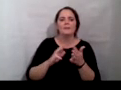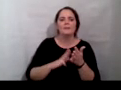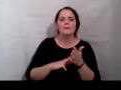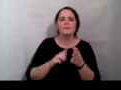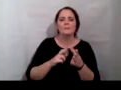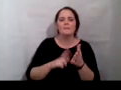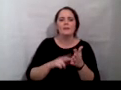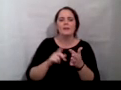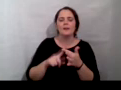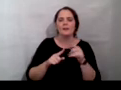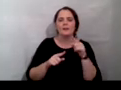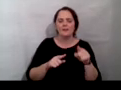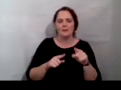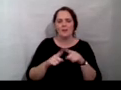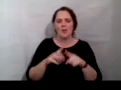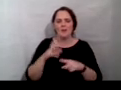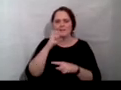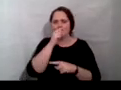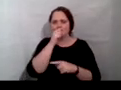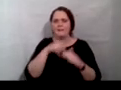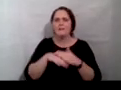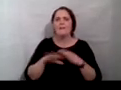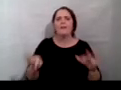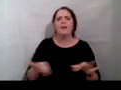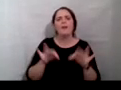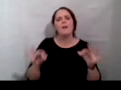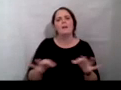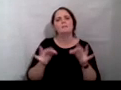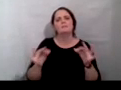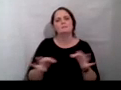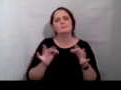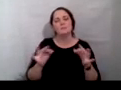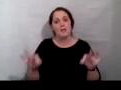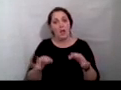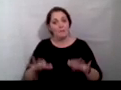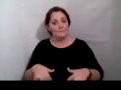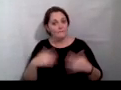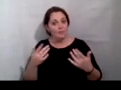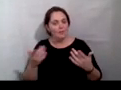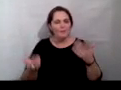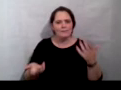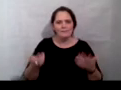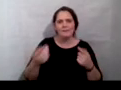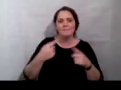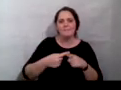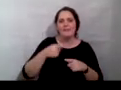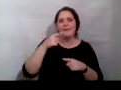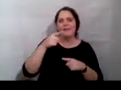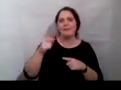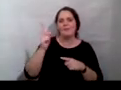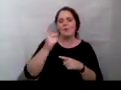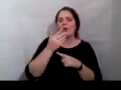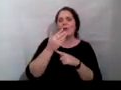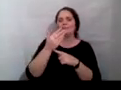in the garden. Do we feel that emotion, agony? I'm not sure. And this kite